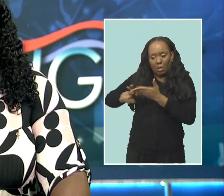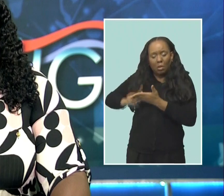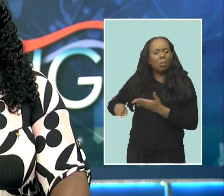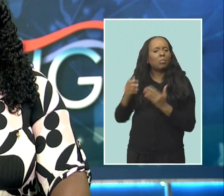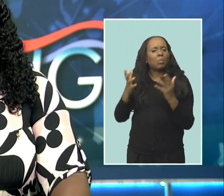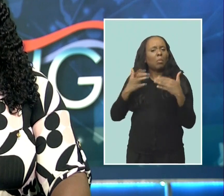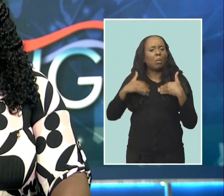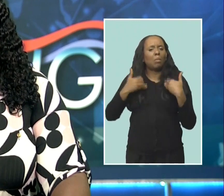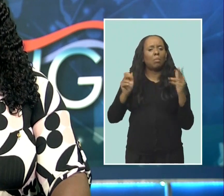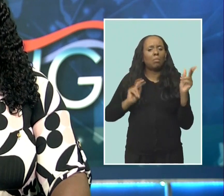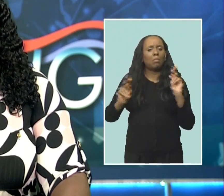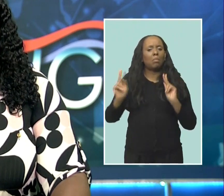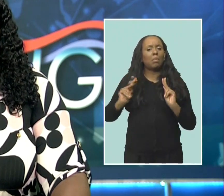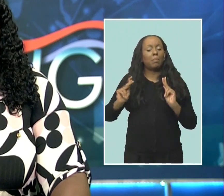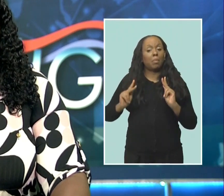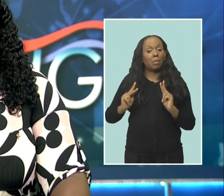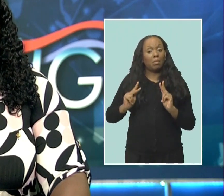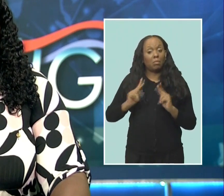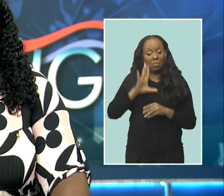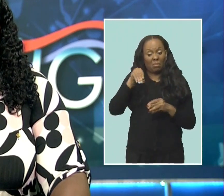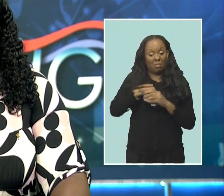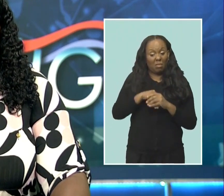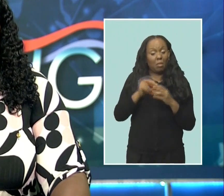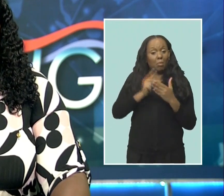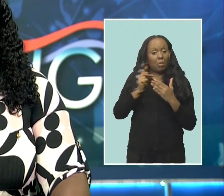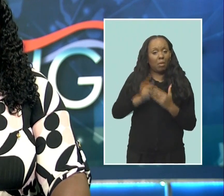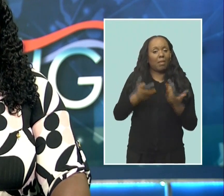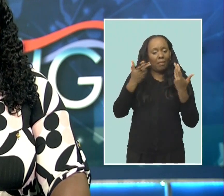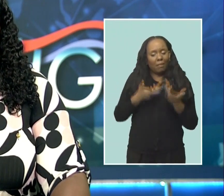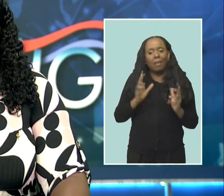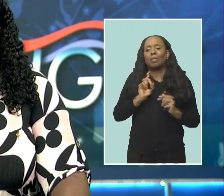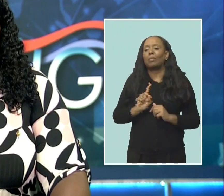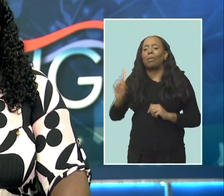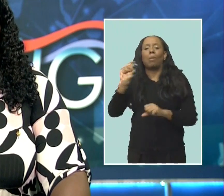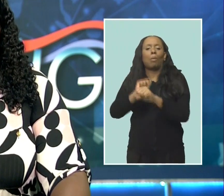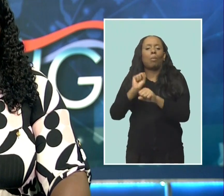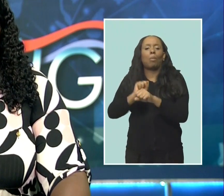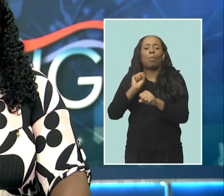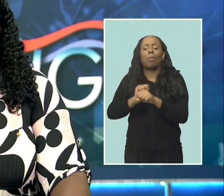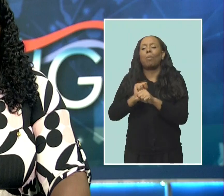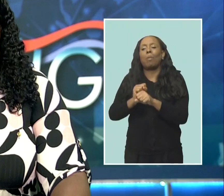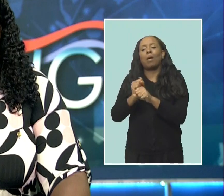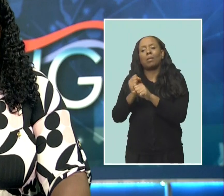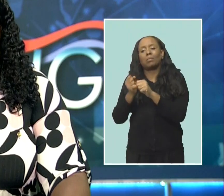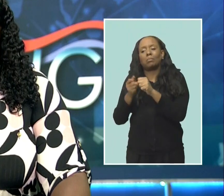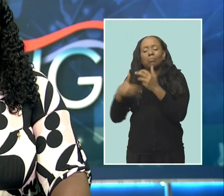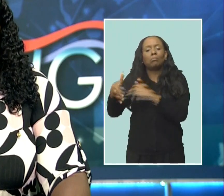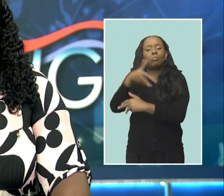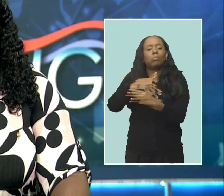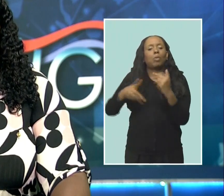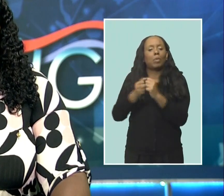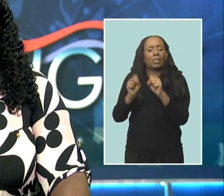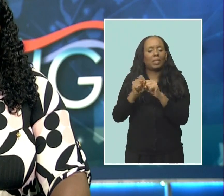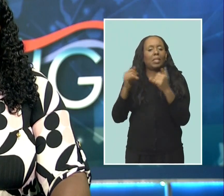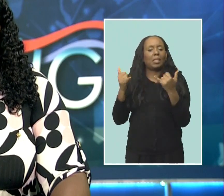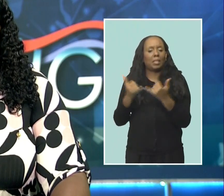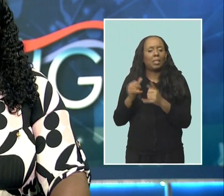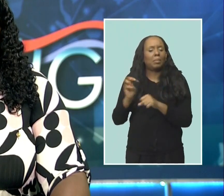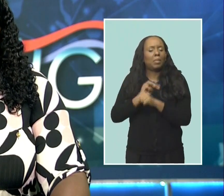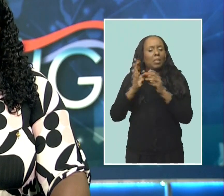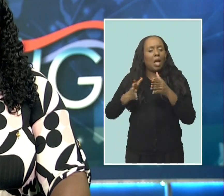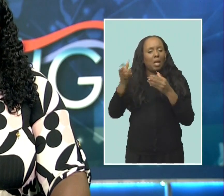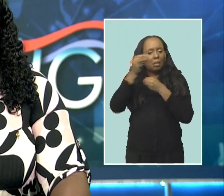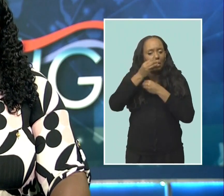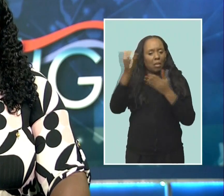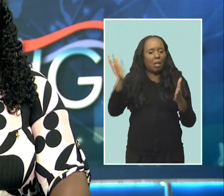their respective places in the world of work as well as in society. On tonight's Yes Business Report, the minister tells